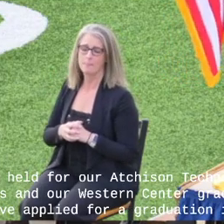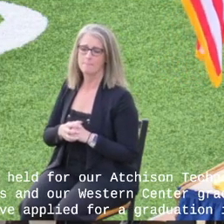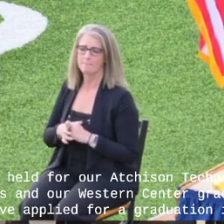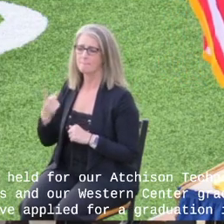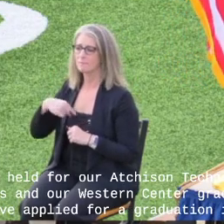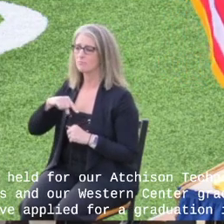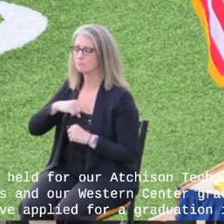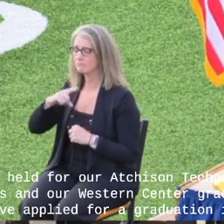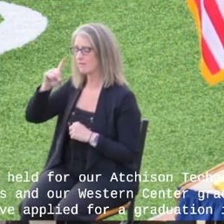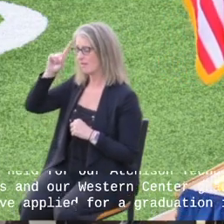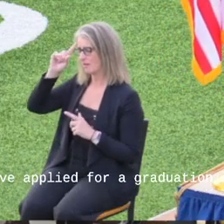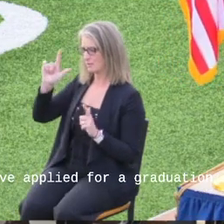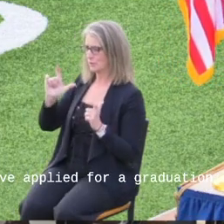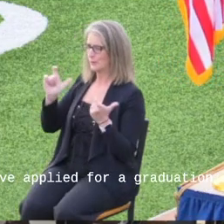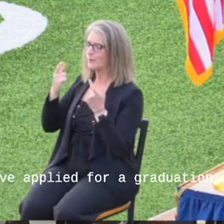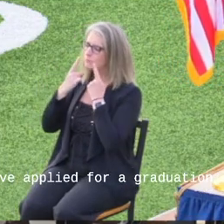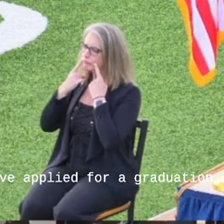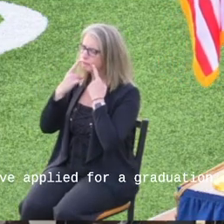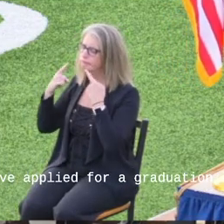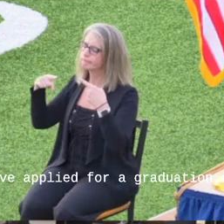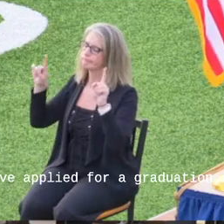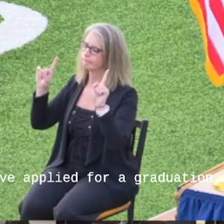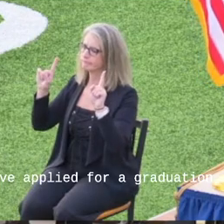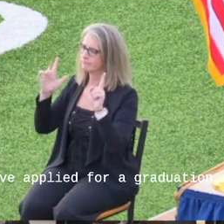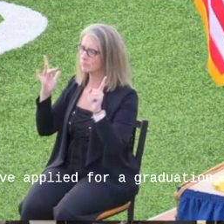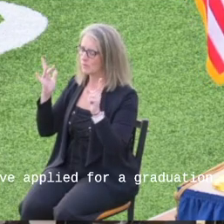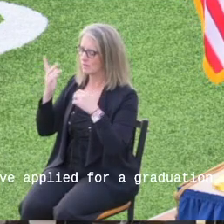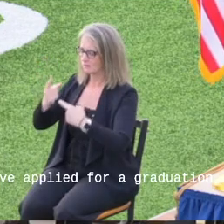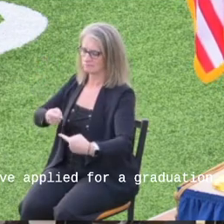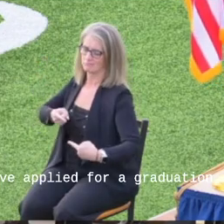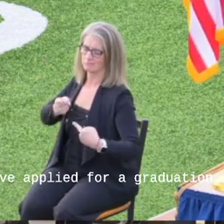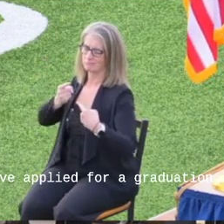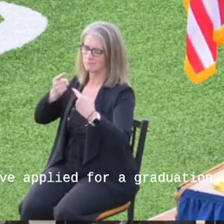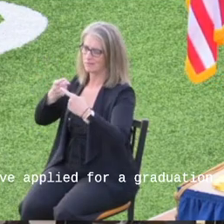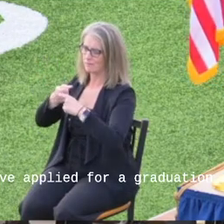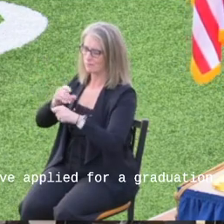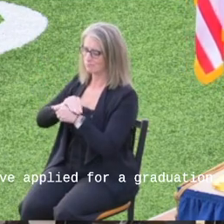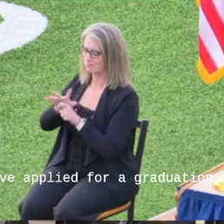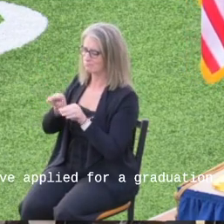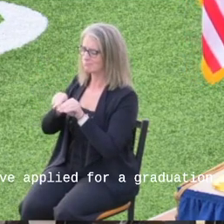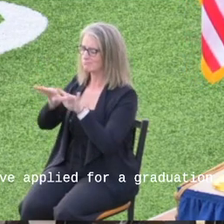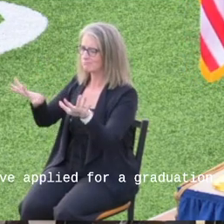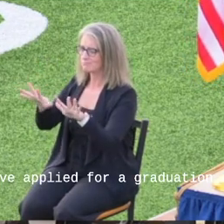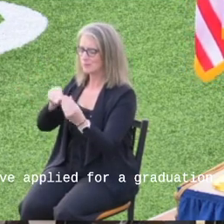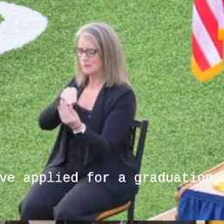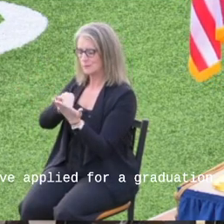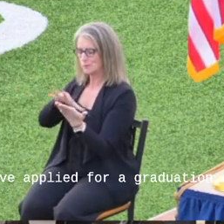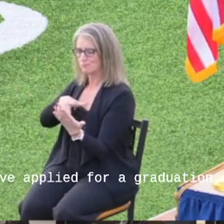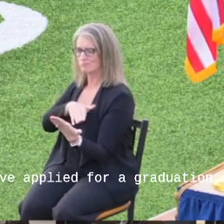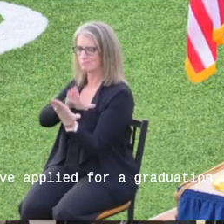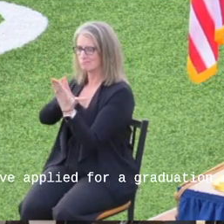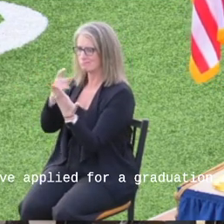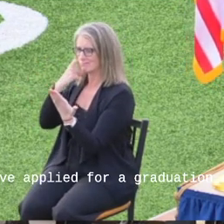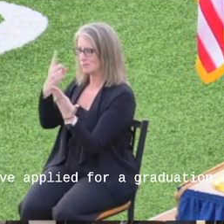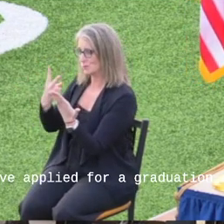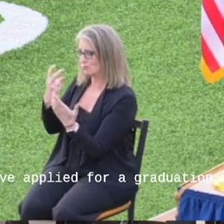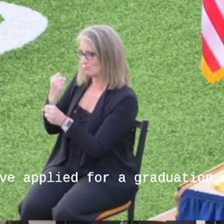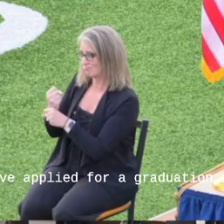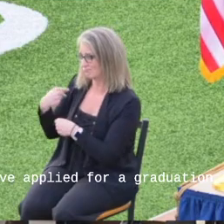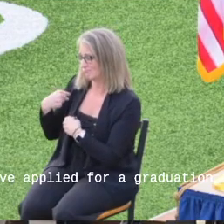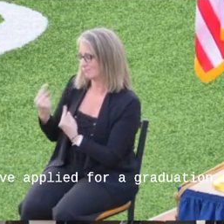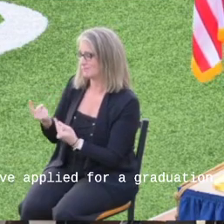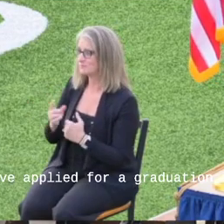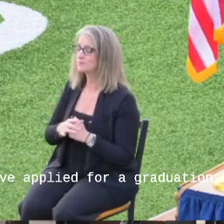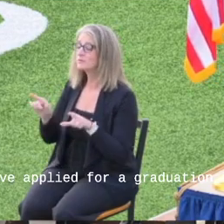We consider this a huge achievement with the struggles of the pandemic our students have faced in the last 2 years.